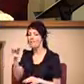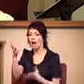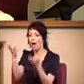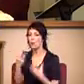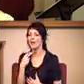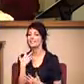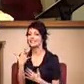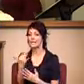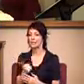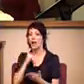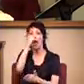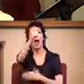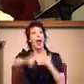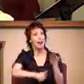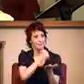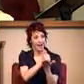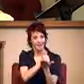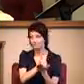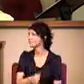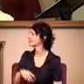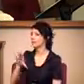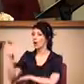Amen. All right.